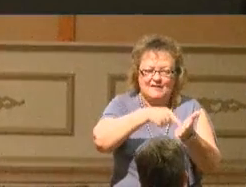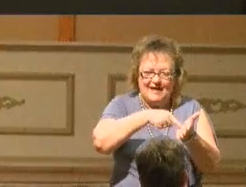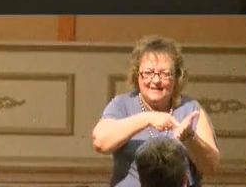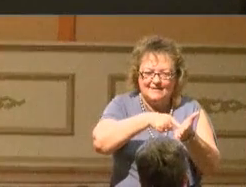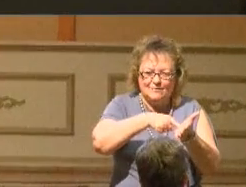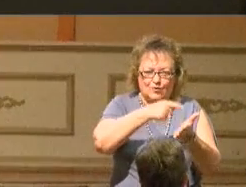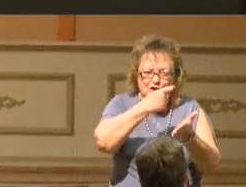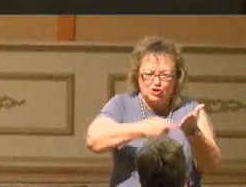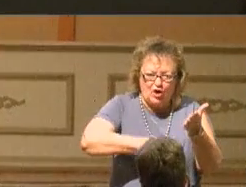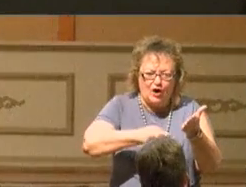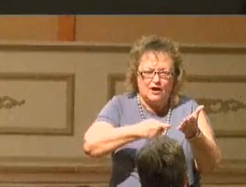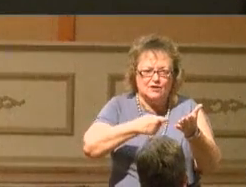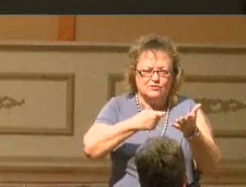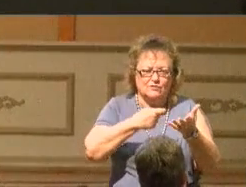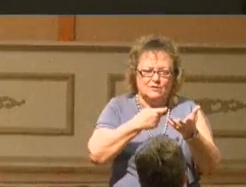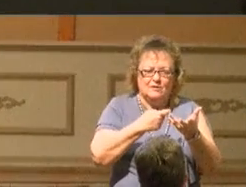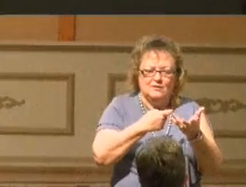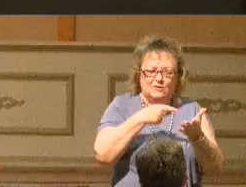charge or a penalty.